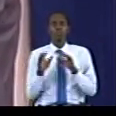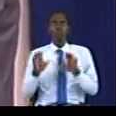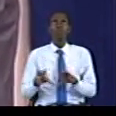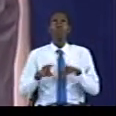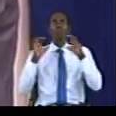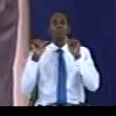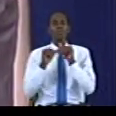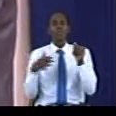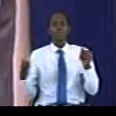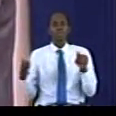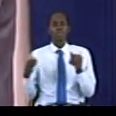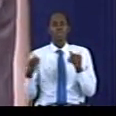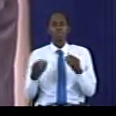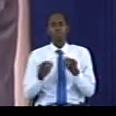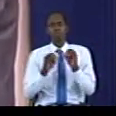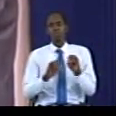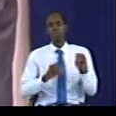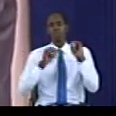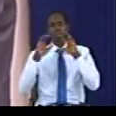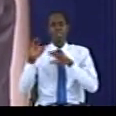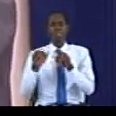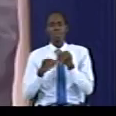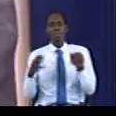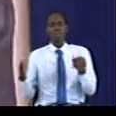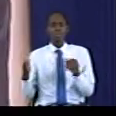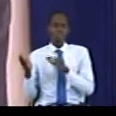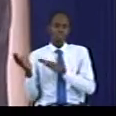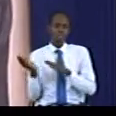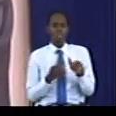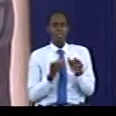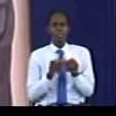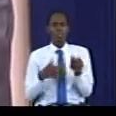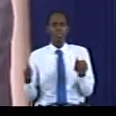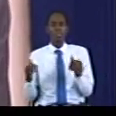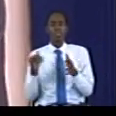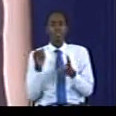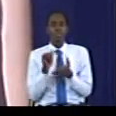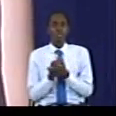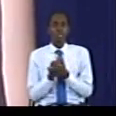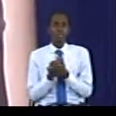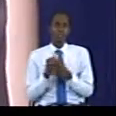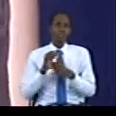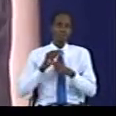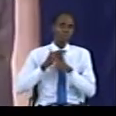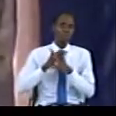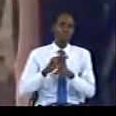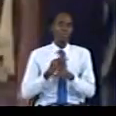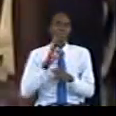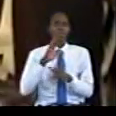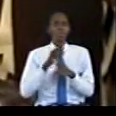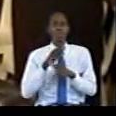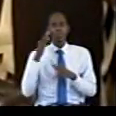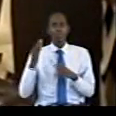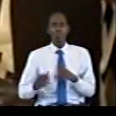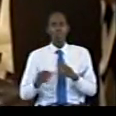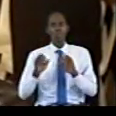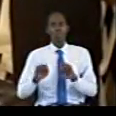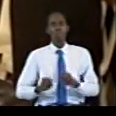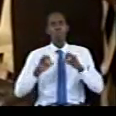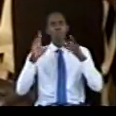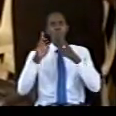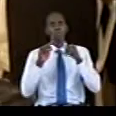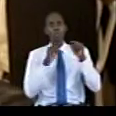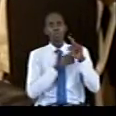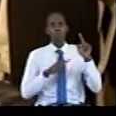altar. Abandon everything that hinders your total submission to the Lord.